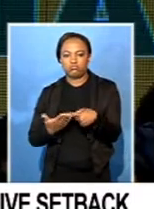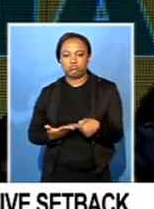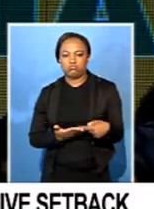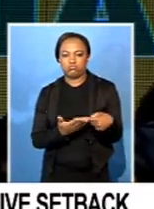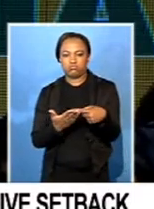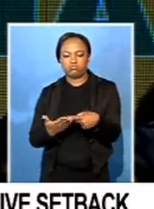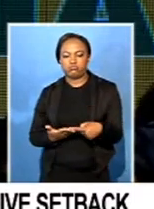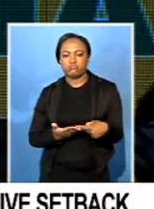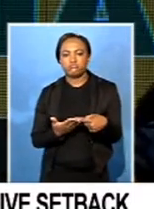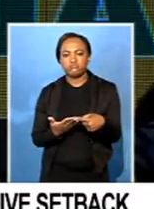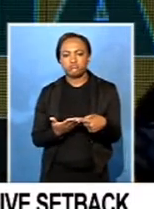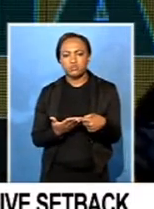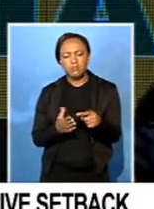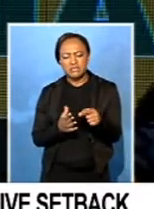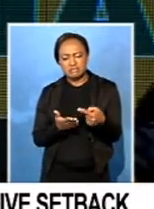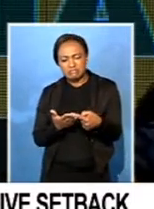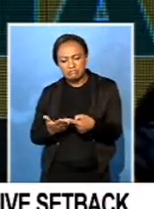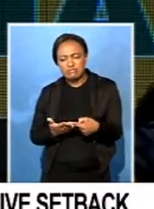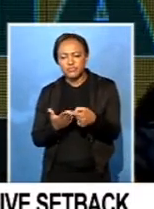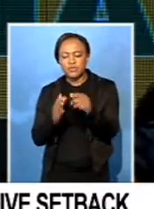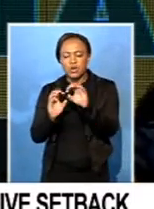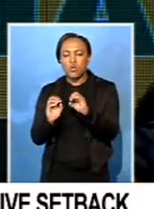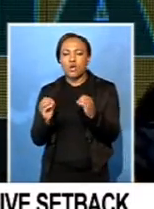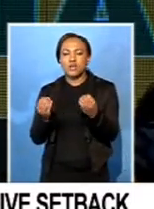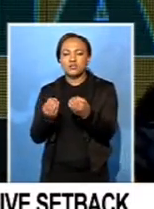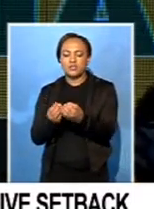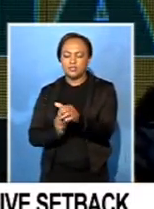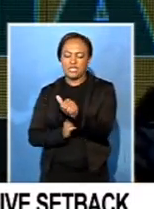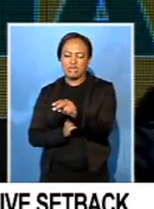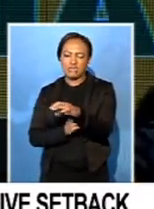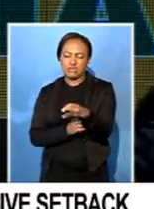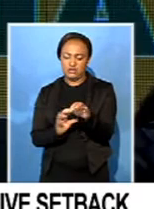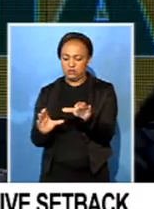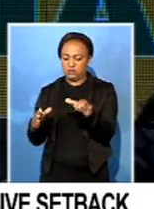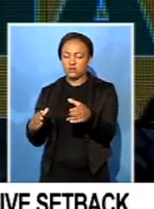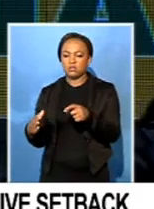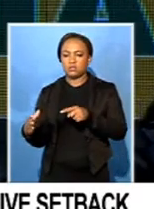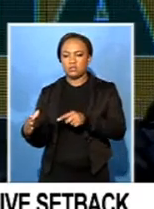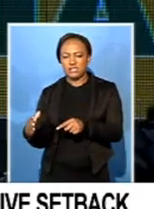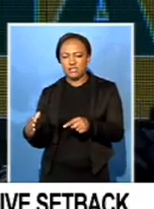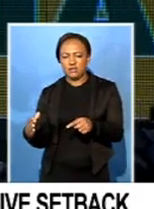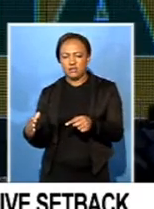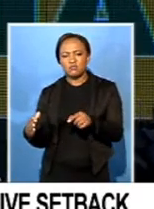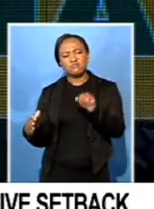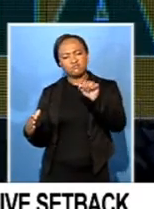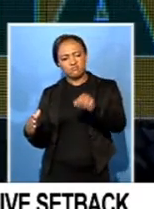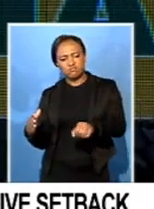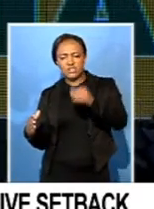the impact on the organization of the ANC being in